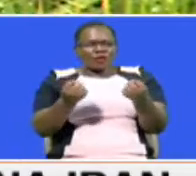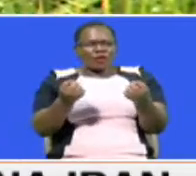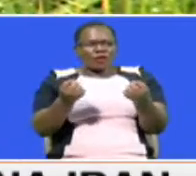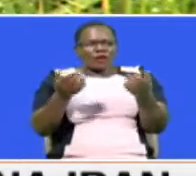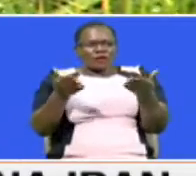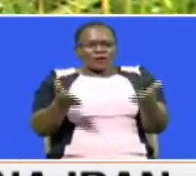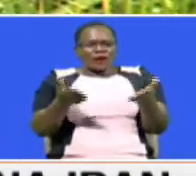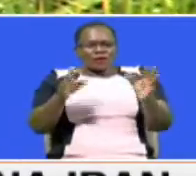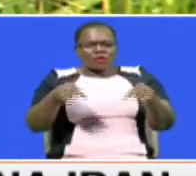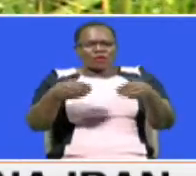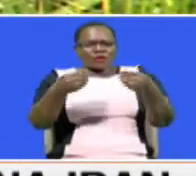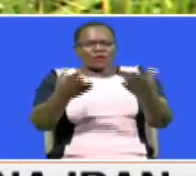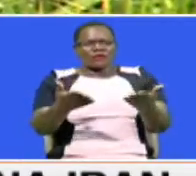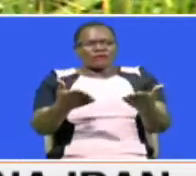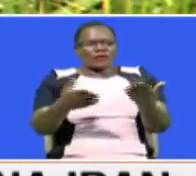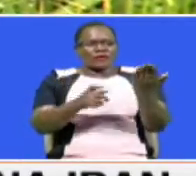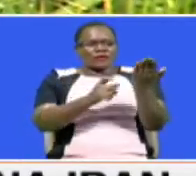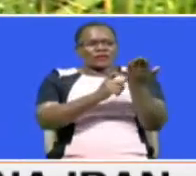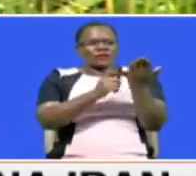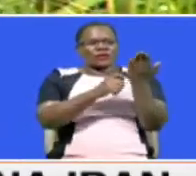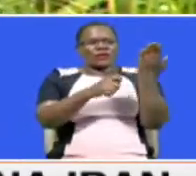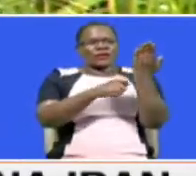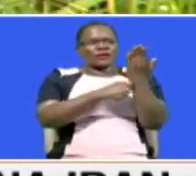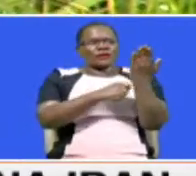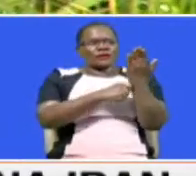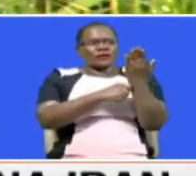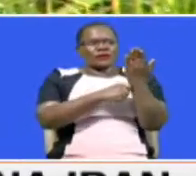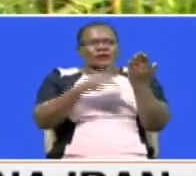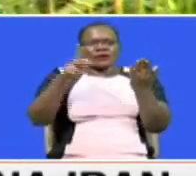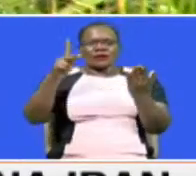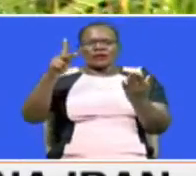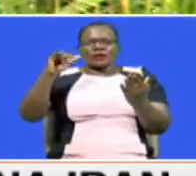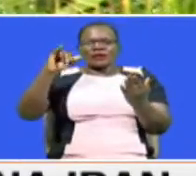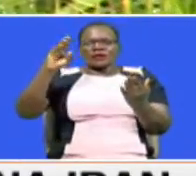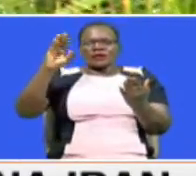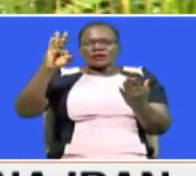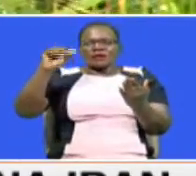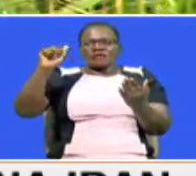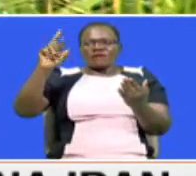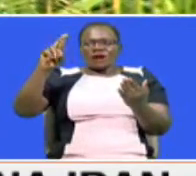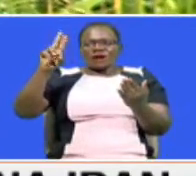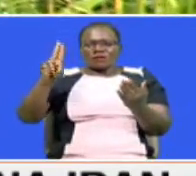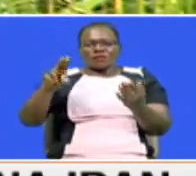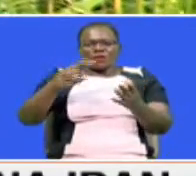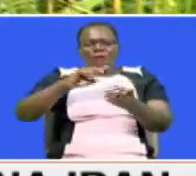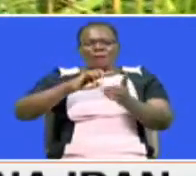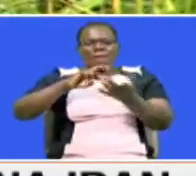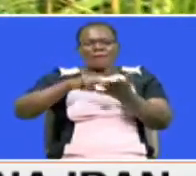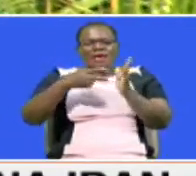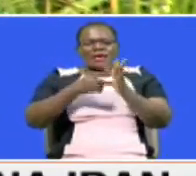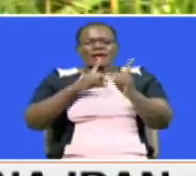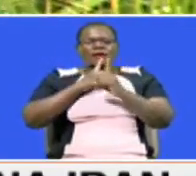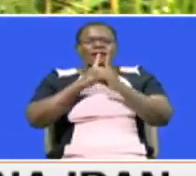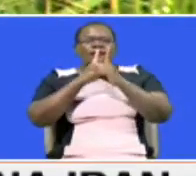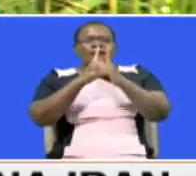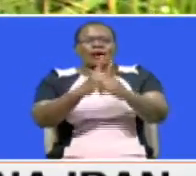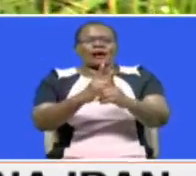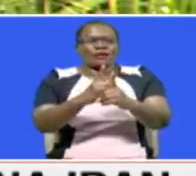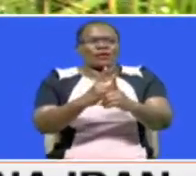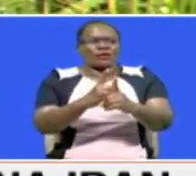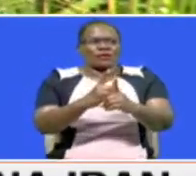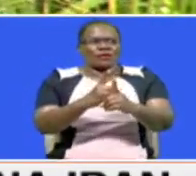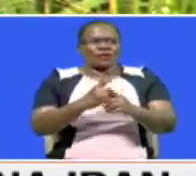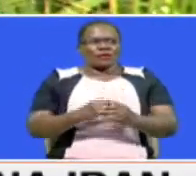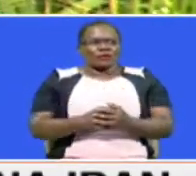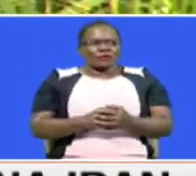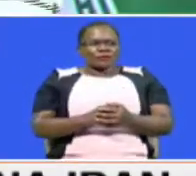now been given the Kiswahili name Kifaru, meaning rhino. And I hope it will be a